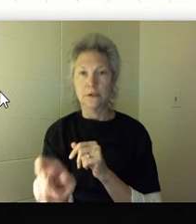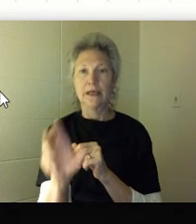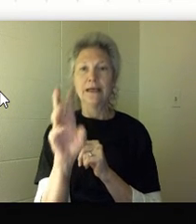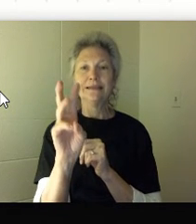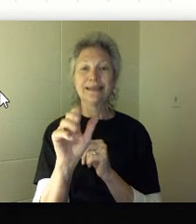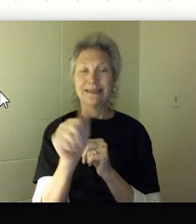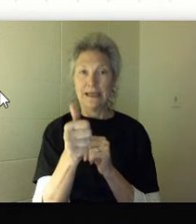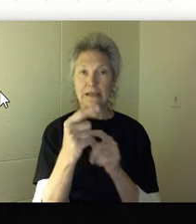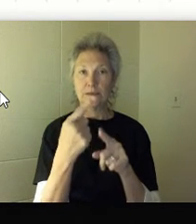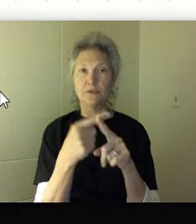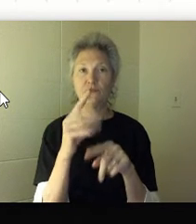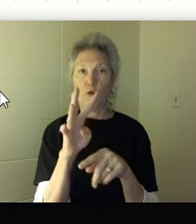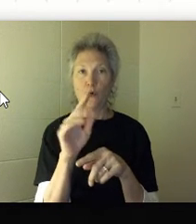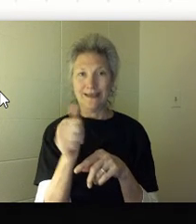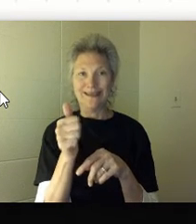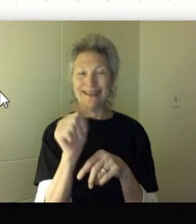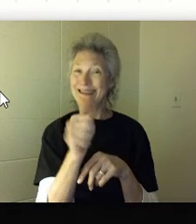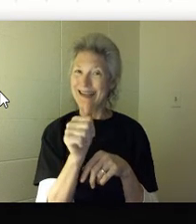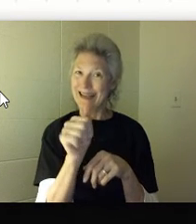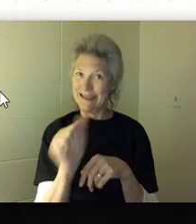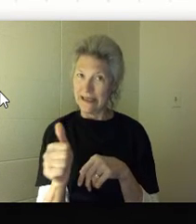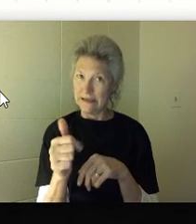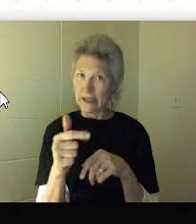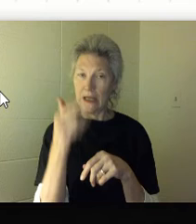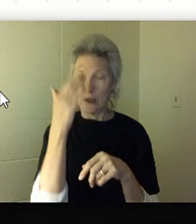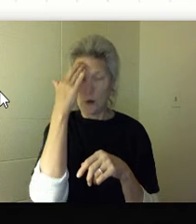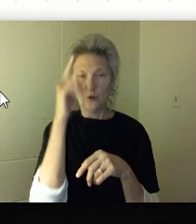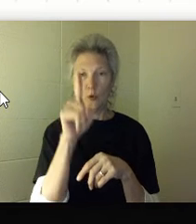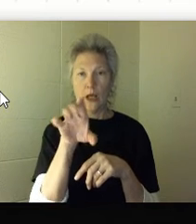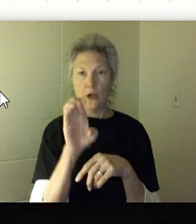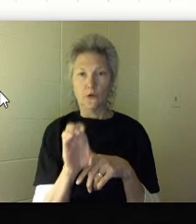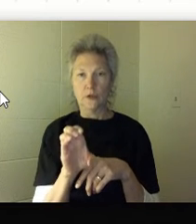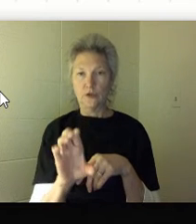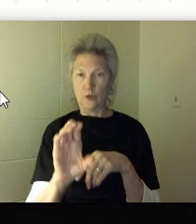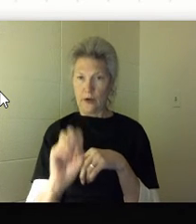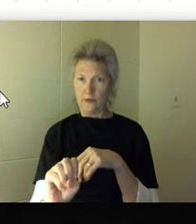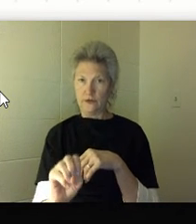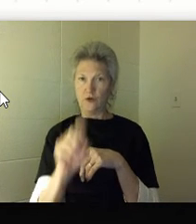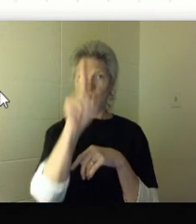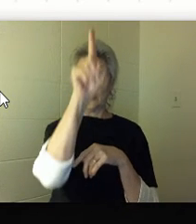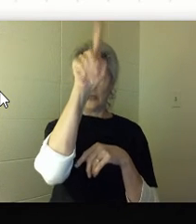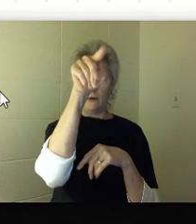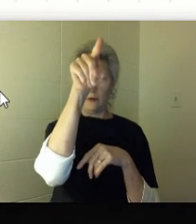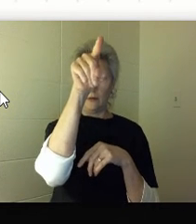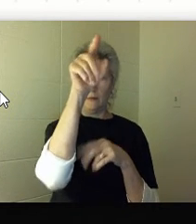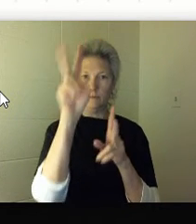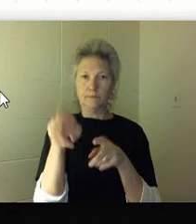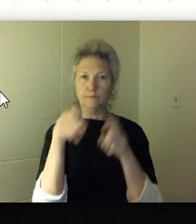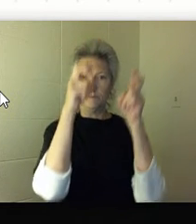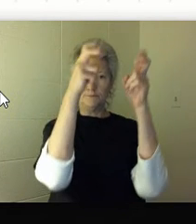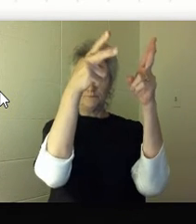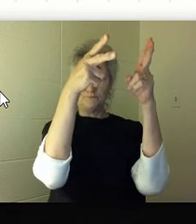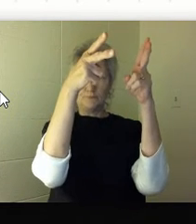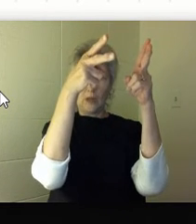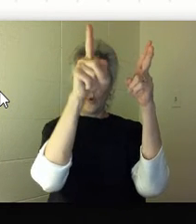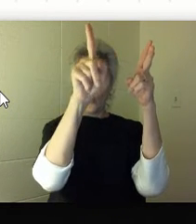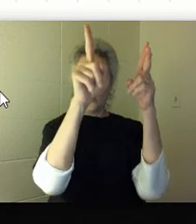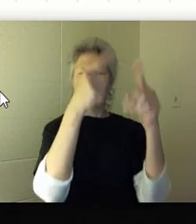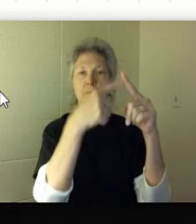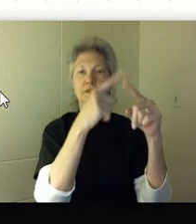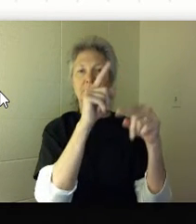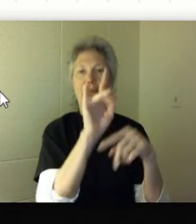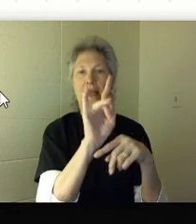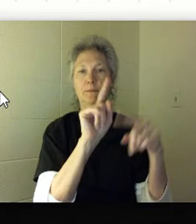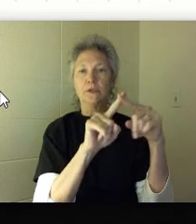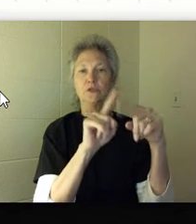6 tens plus 4 tens, which is 10 tens, which I know is 100, right? So I'm going to carry that 100 up there. 1 plus